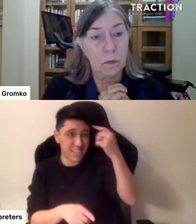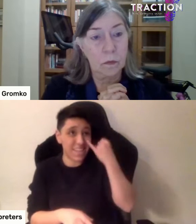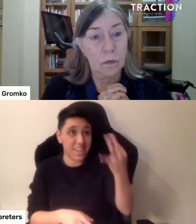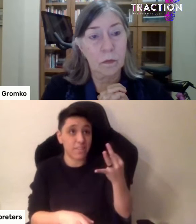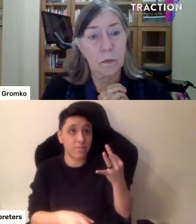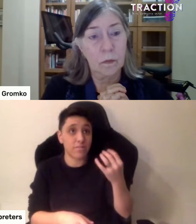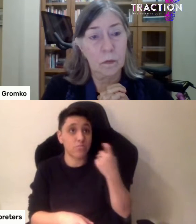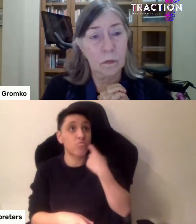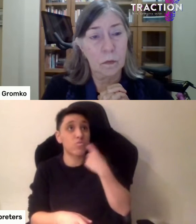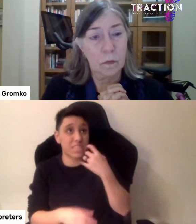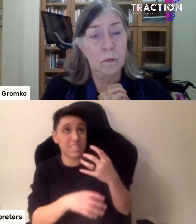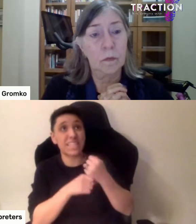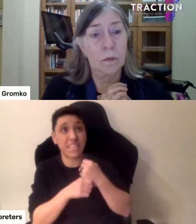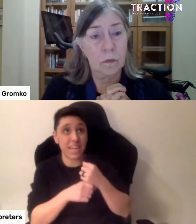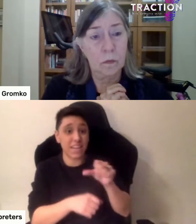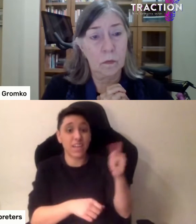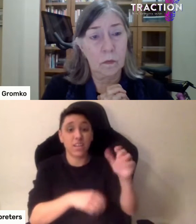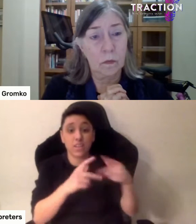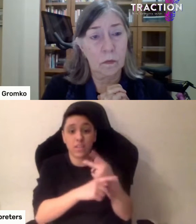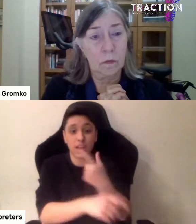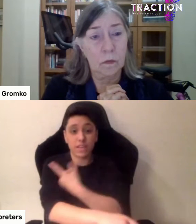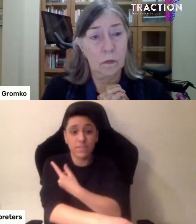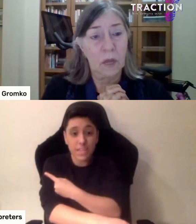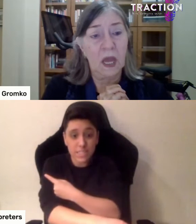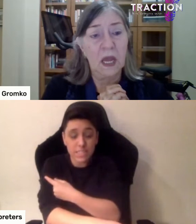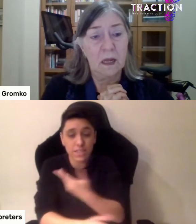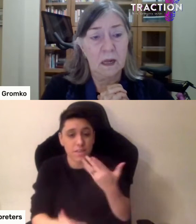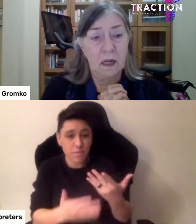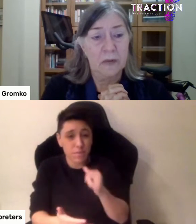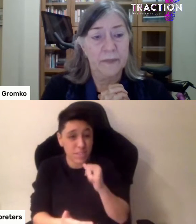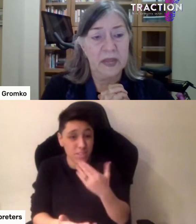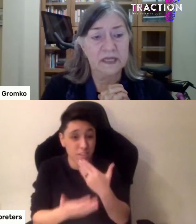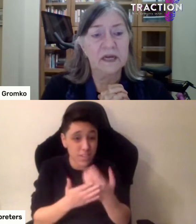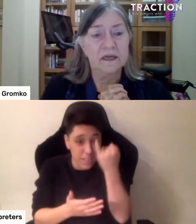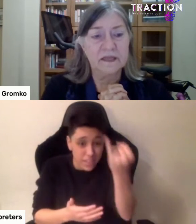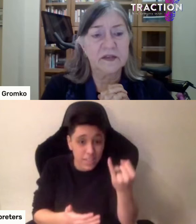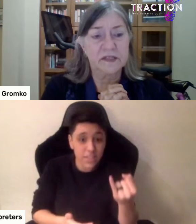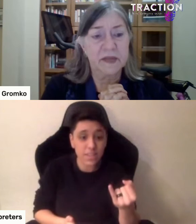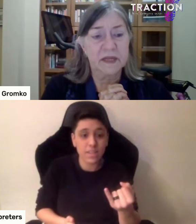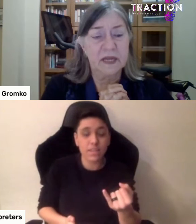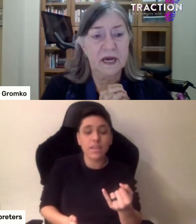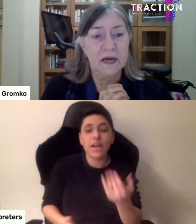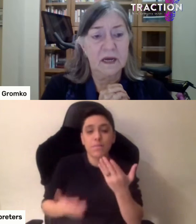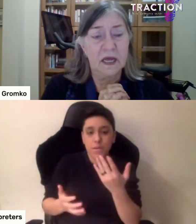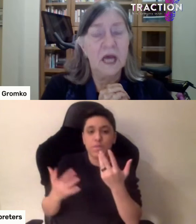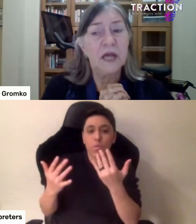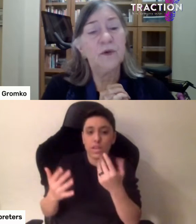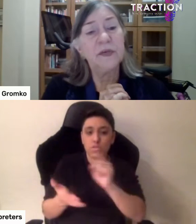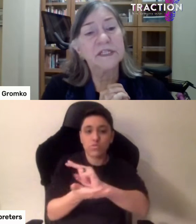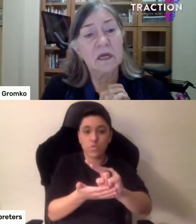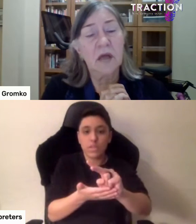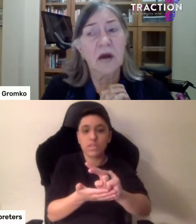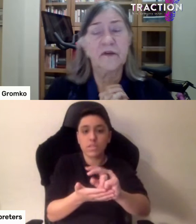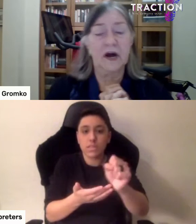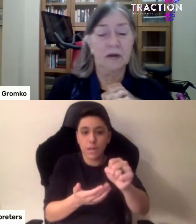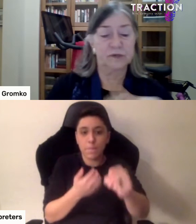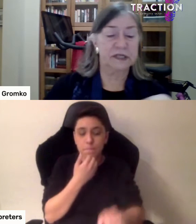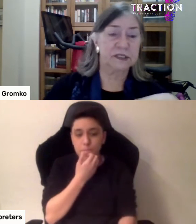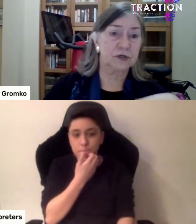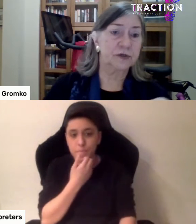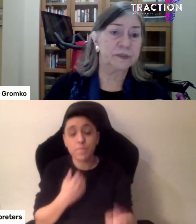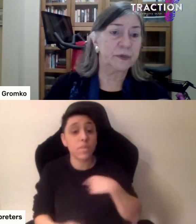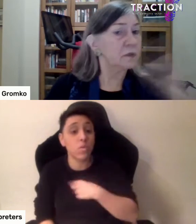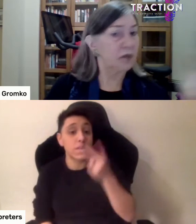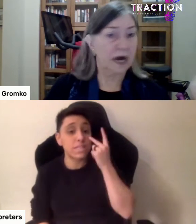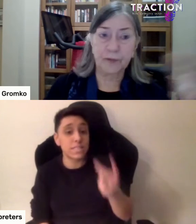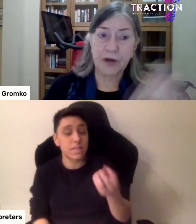vaccine or even a flu shot, I think they want you to wait a little, don't they? 2 weeks, from my understanding. I think there's something like that, yeah. We saw a lot of